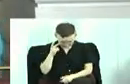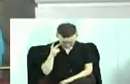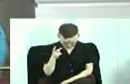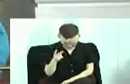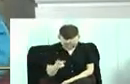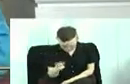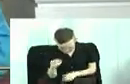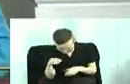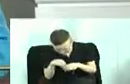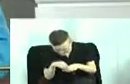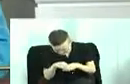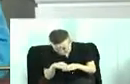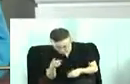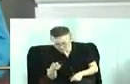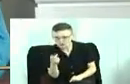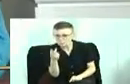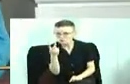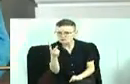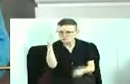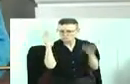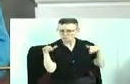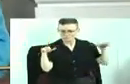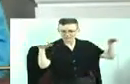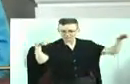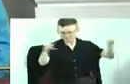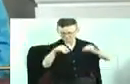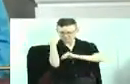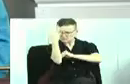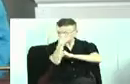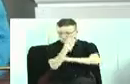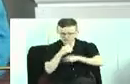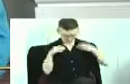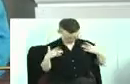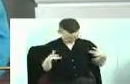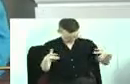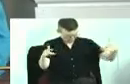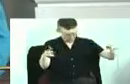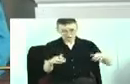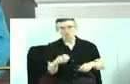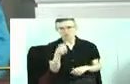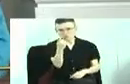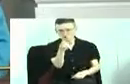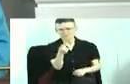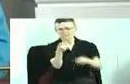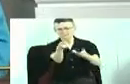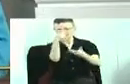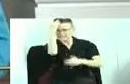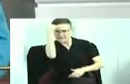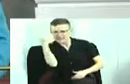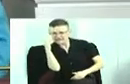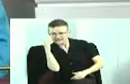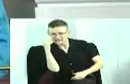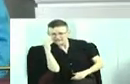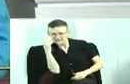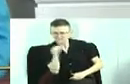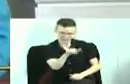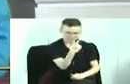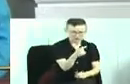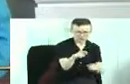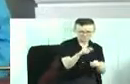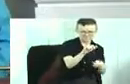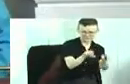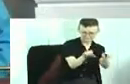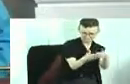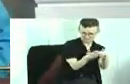saw two angels in dazzling robes. One was seated at the head and the other at the foot of the place where